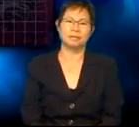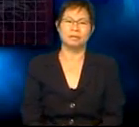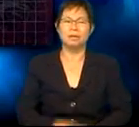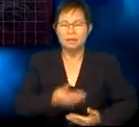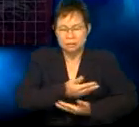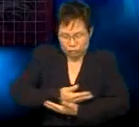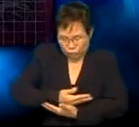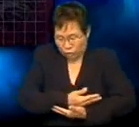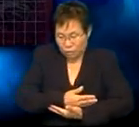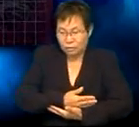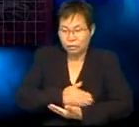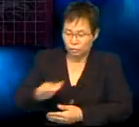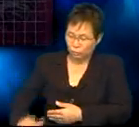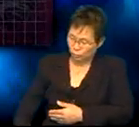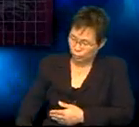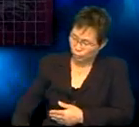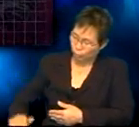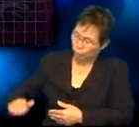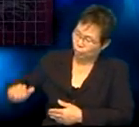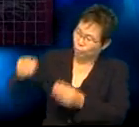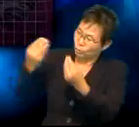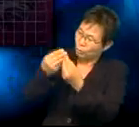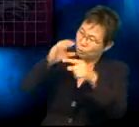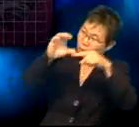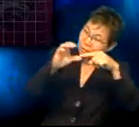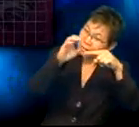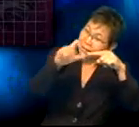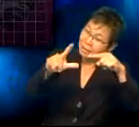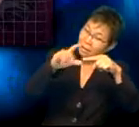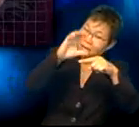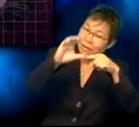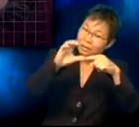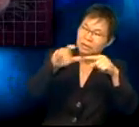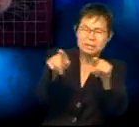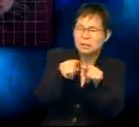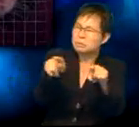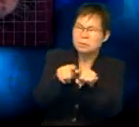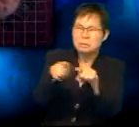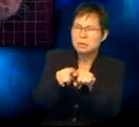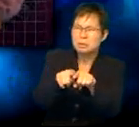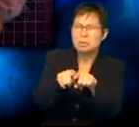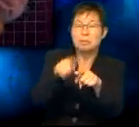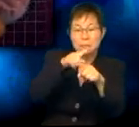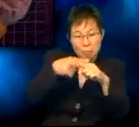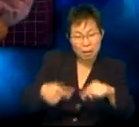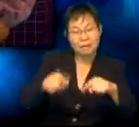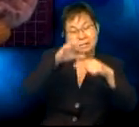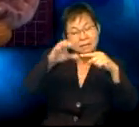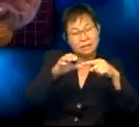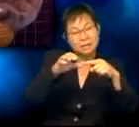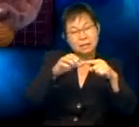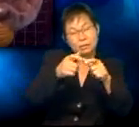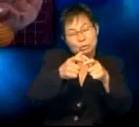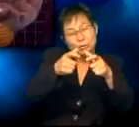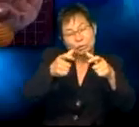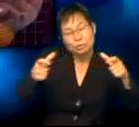As a child grows, the number of cells remain more or less the same, but the cells grow in